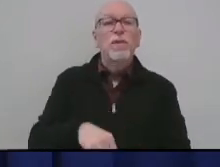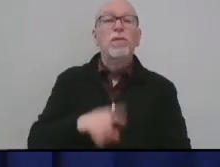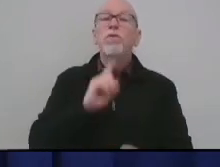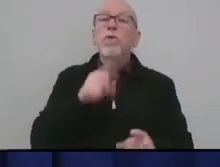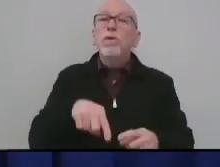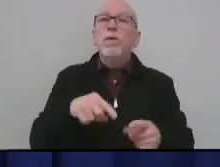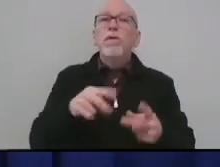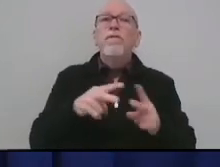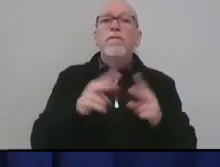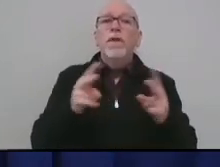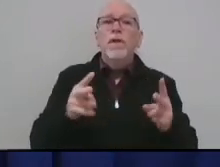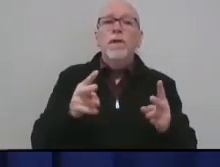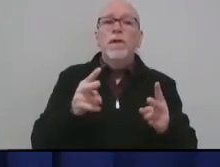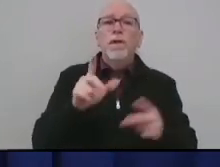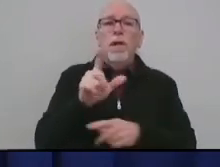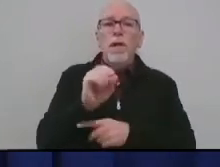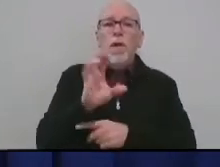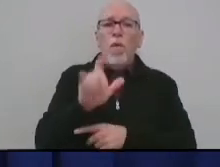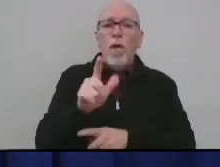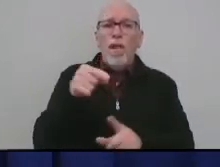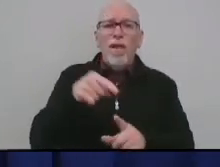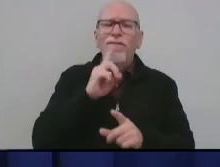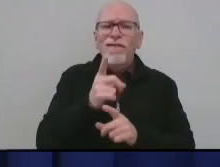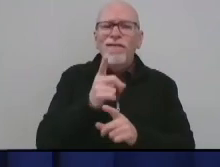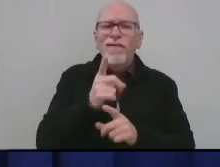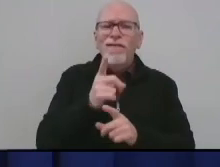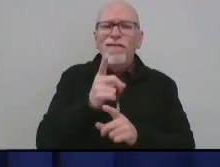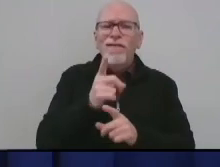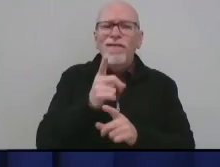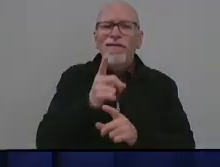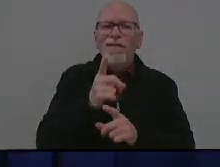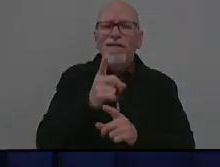localized number of sites that we've dealt with, and I